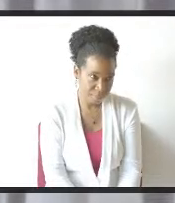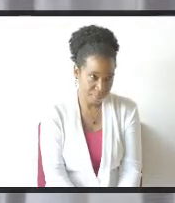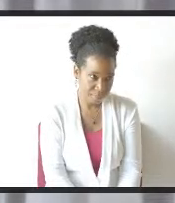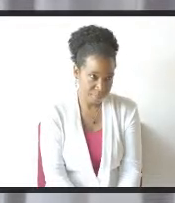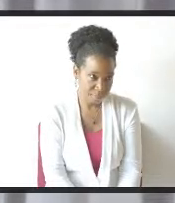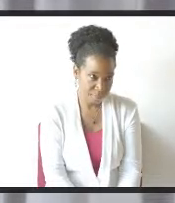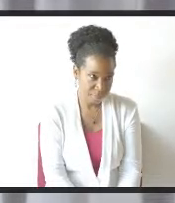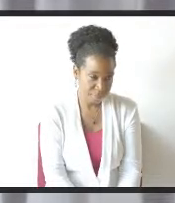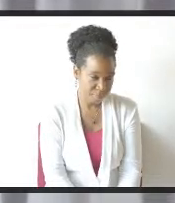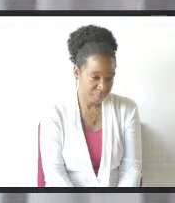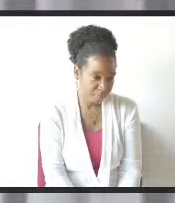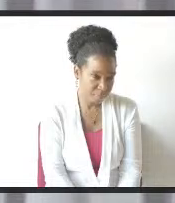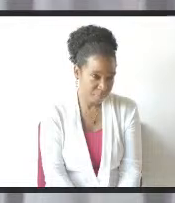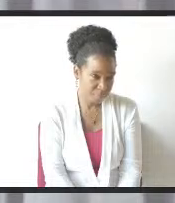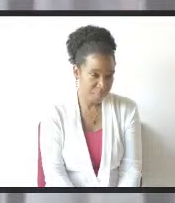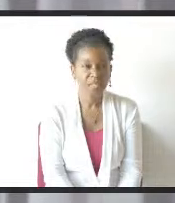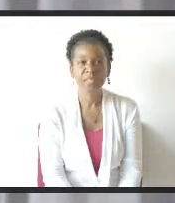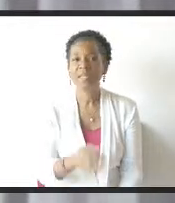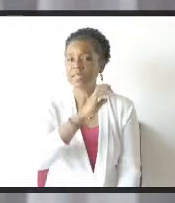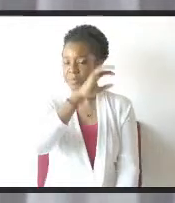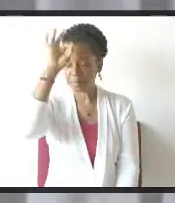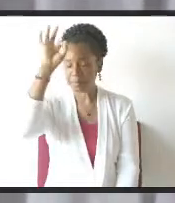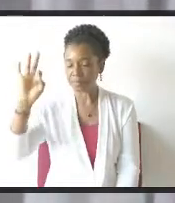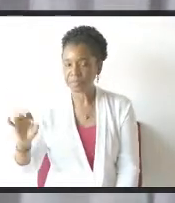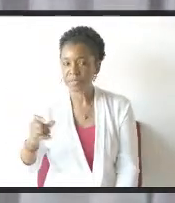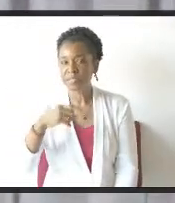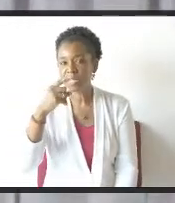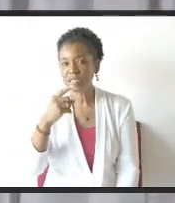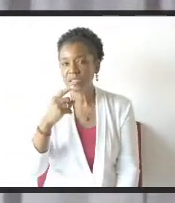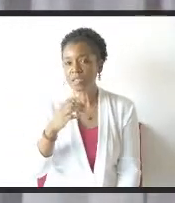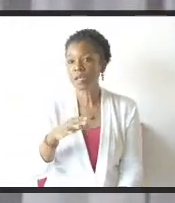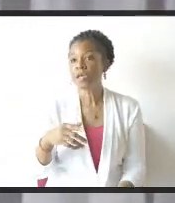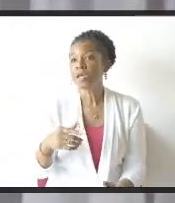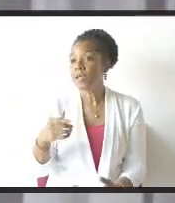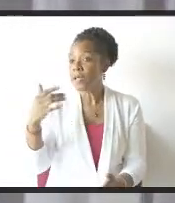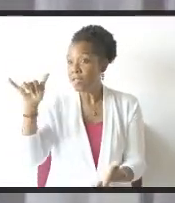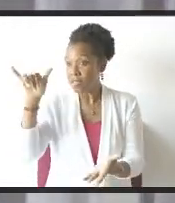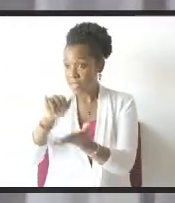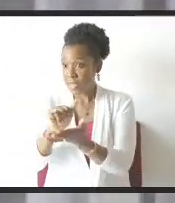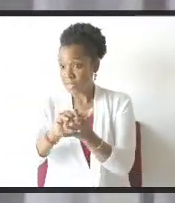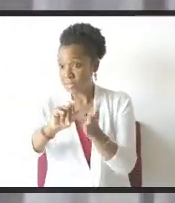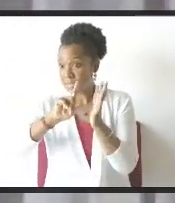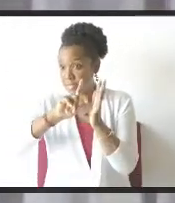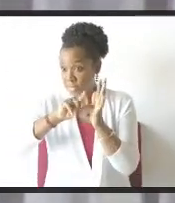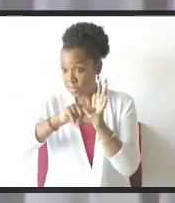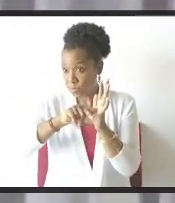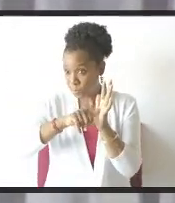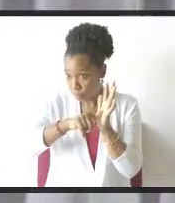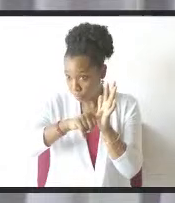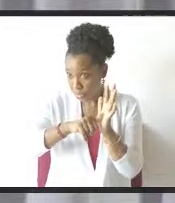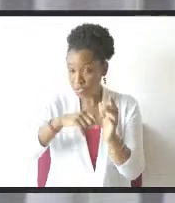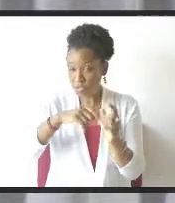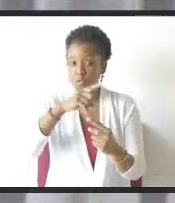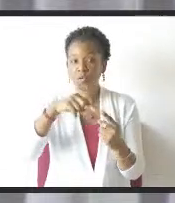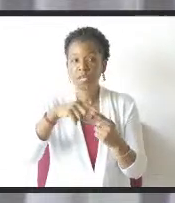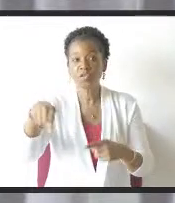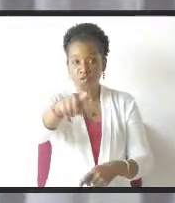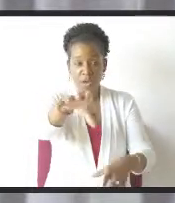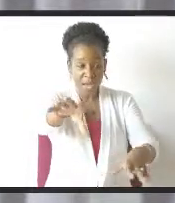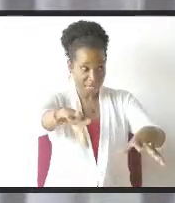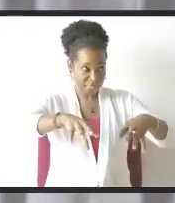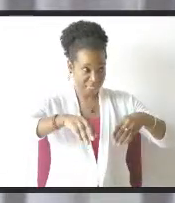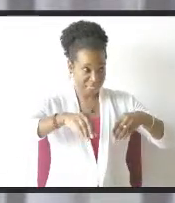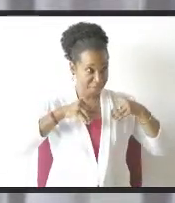the moment he embraced Jesus Christ as Savior. I went to church many, many years before I was saved. In